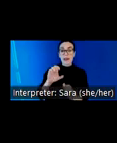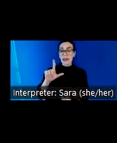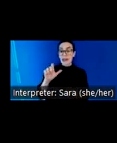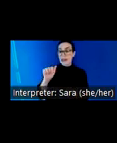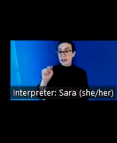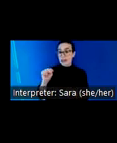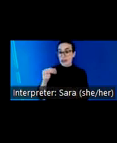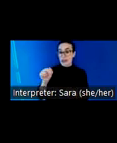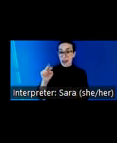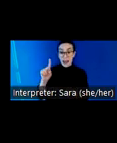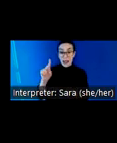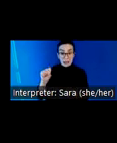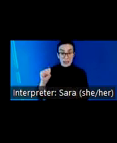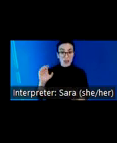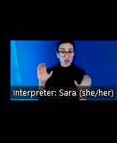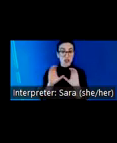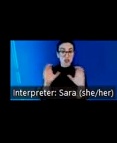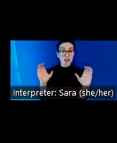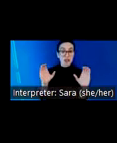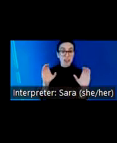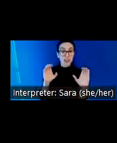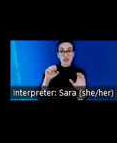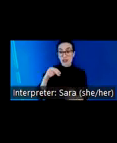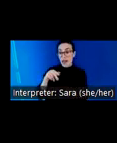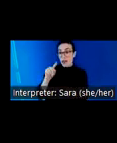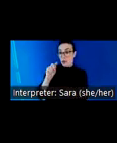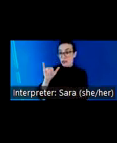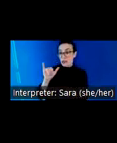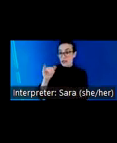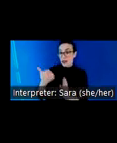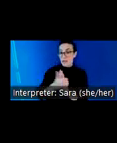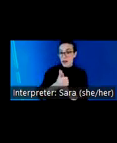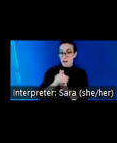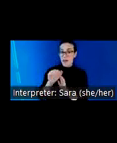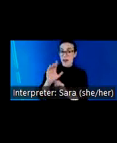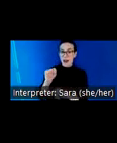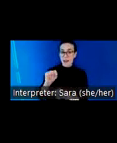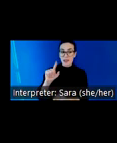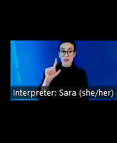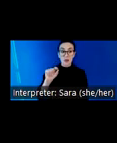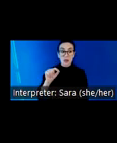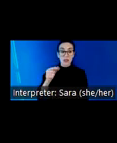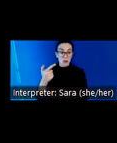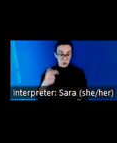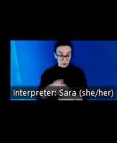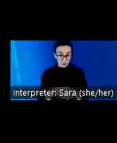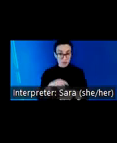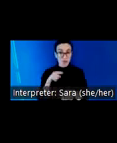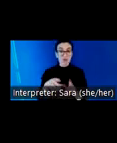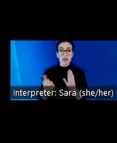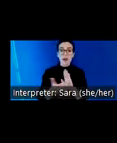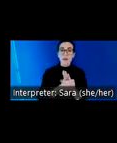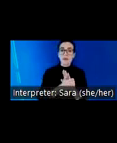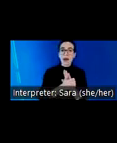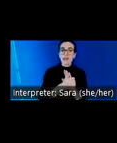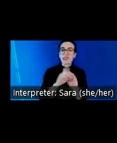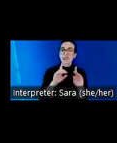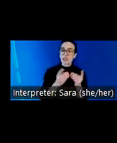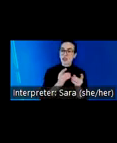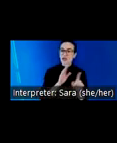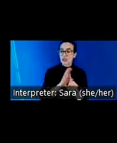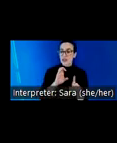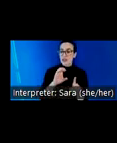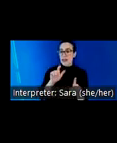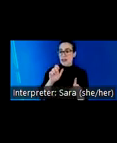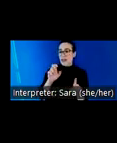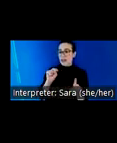Amendment Act of 2021. This legislation amends the district's Clean Hands Law, which prohibits DC